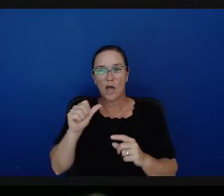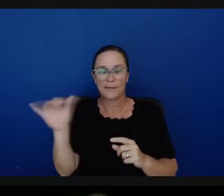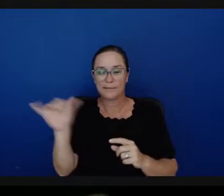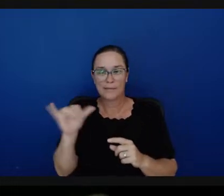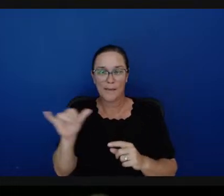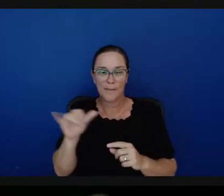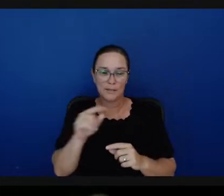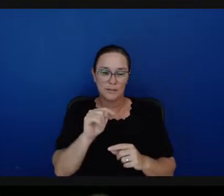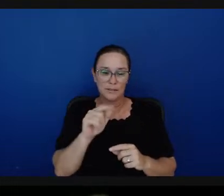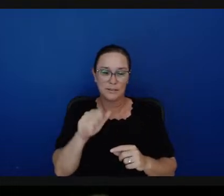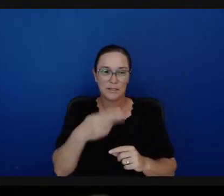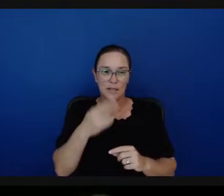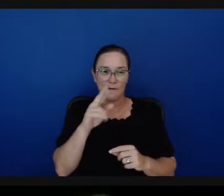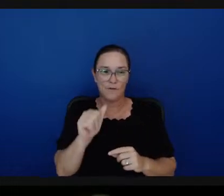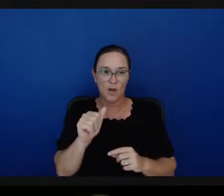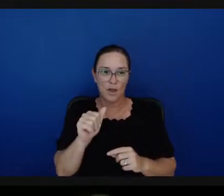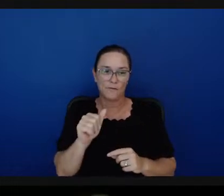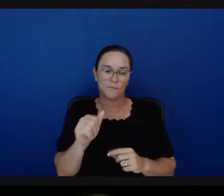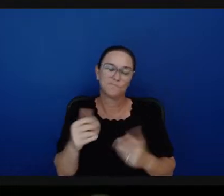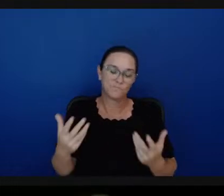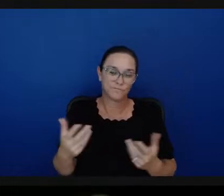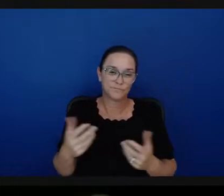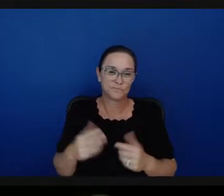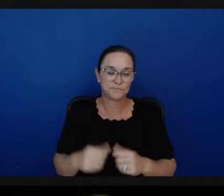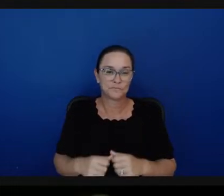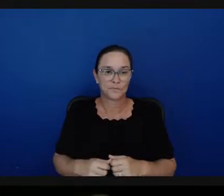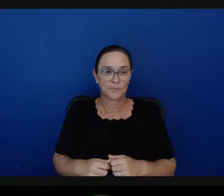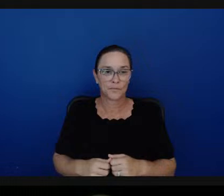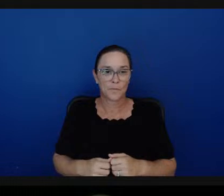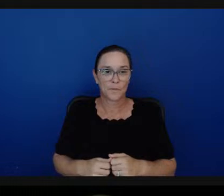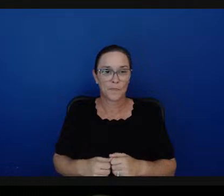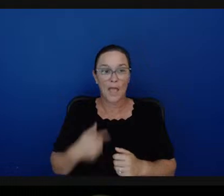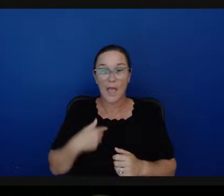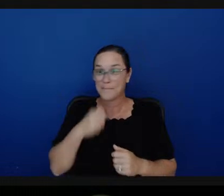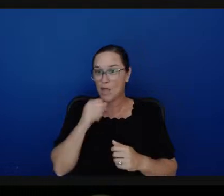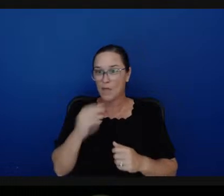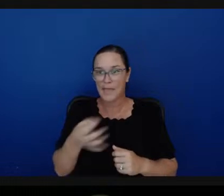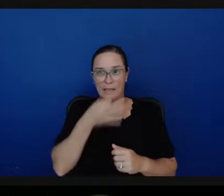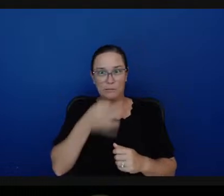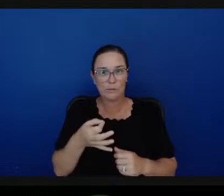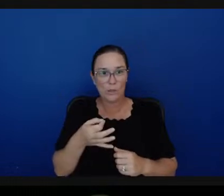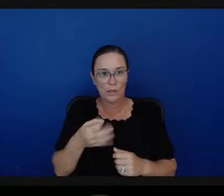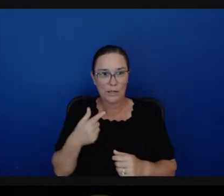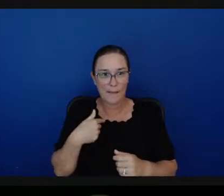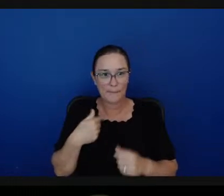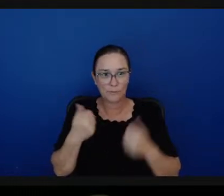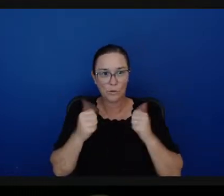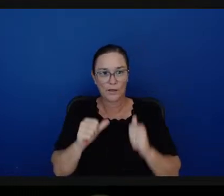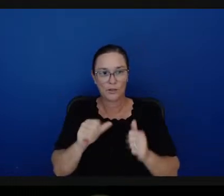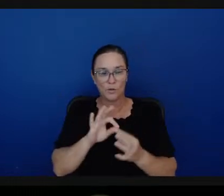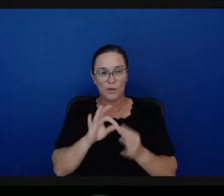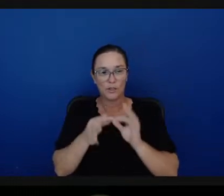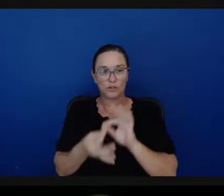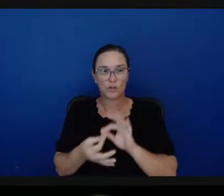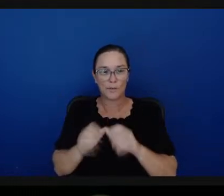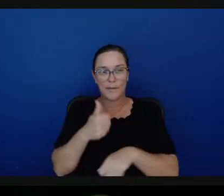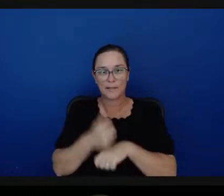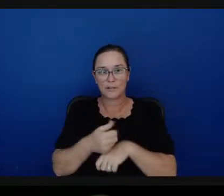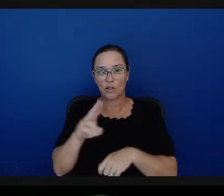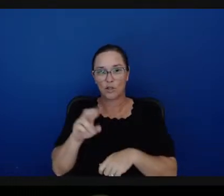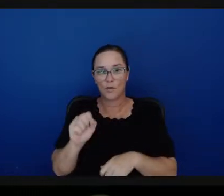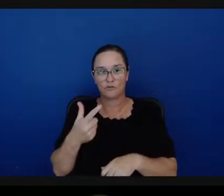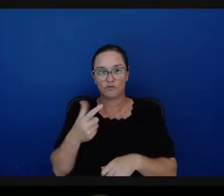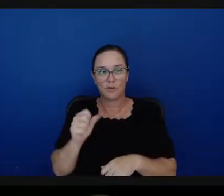think, how I would put it, right? And I'm not the expert. I'm just trying to interpret based on what the USGS has put out and